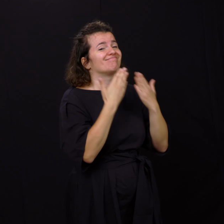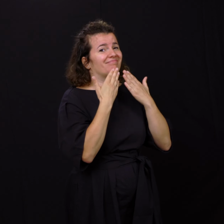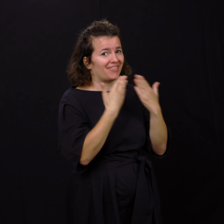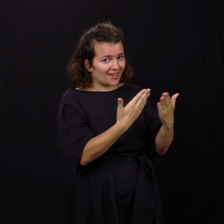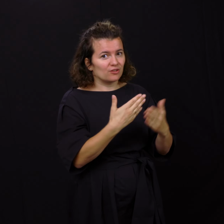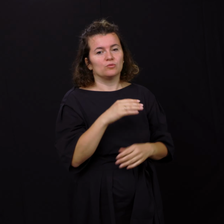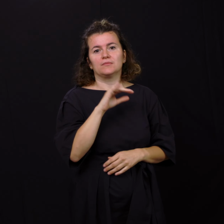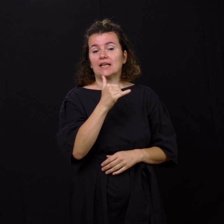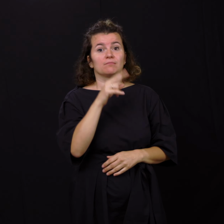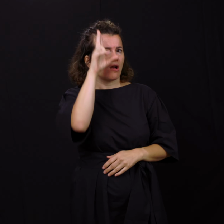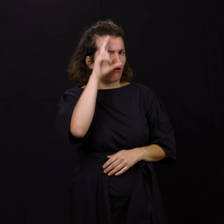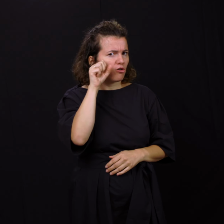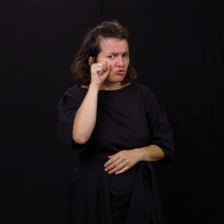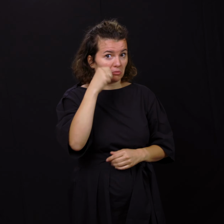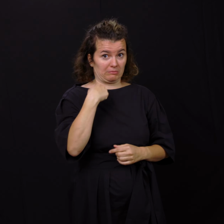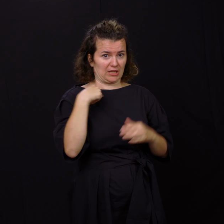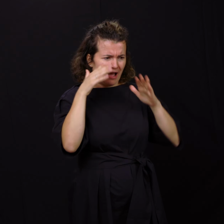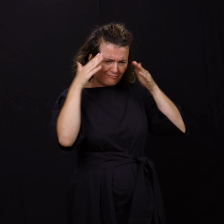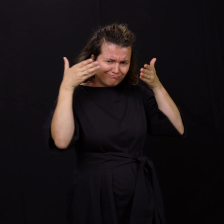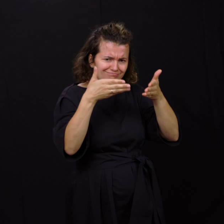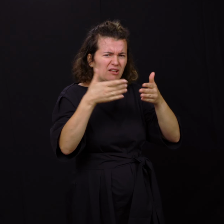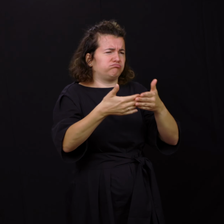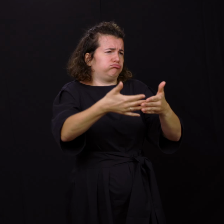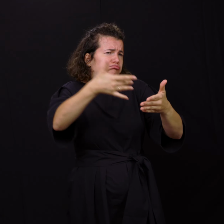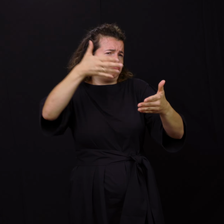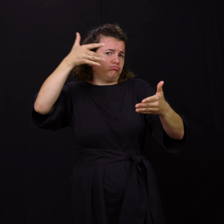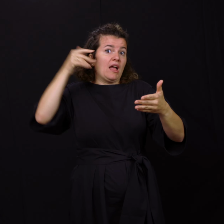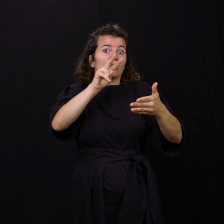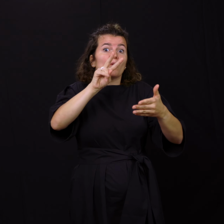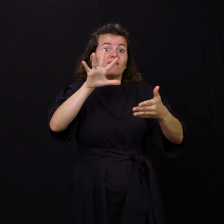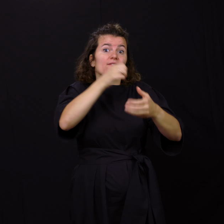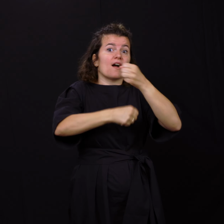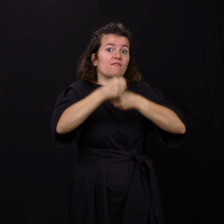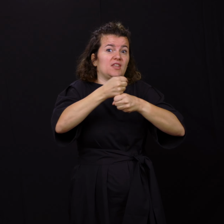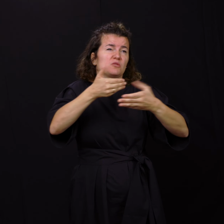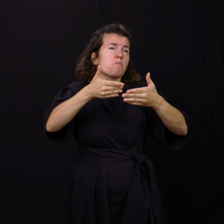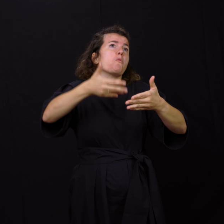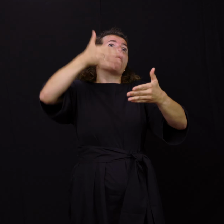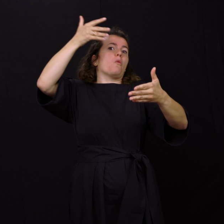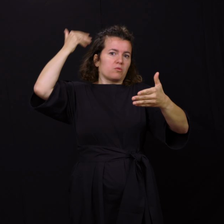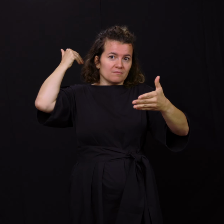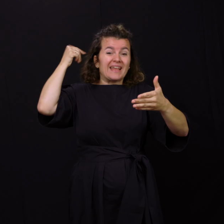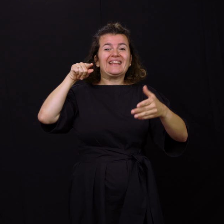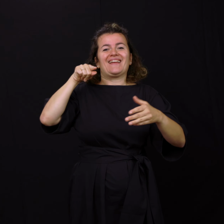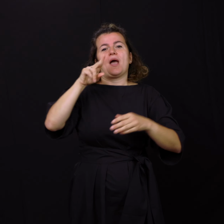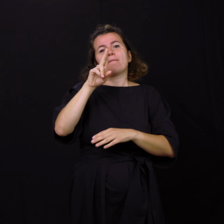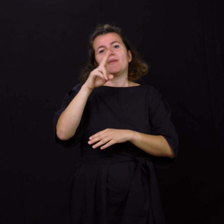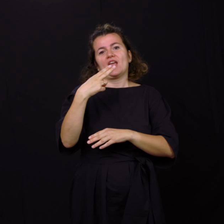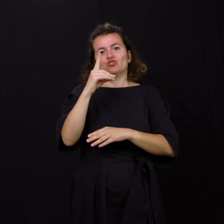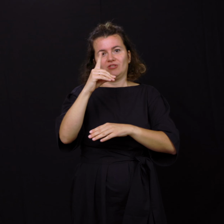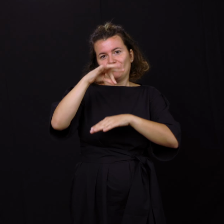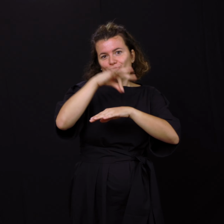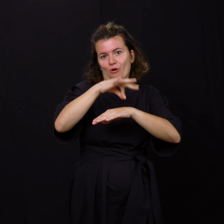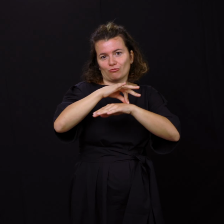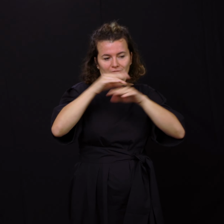I've been involved in Usher syndrome for more than 25 years when I started my PhD. And since then, we've been conducting many